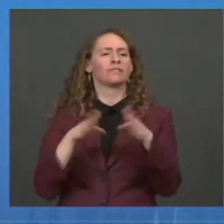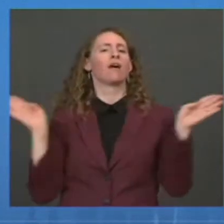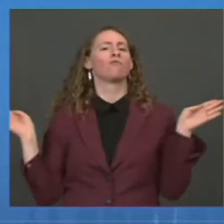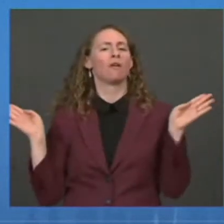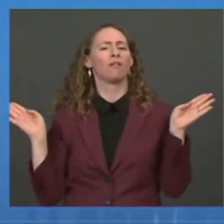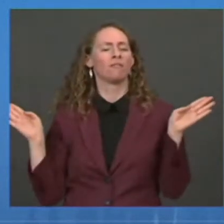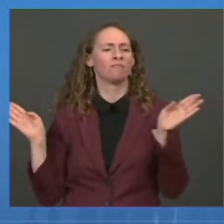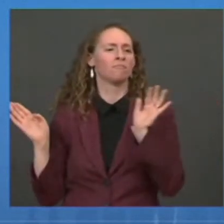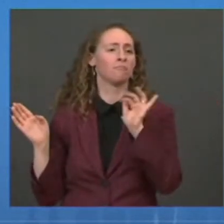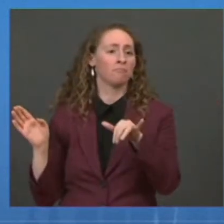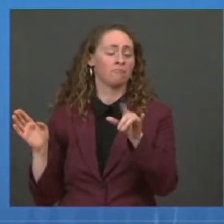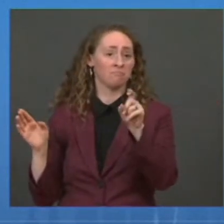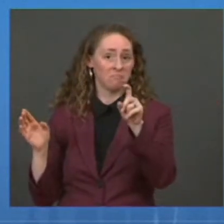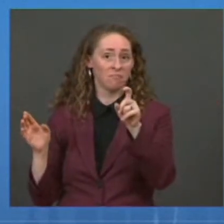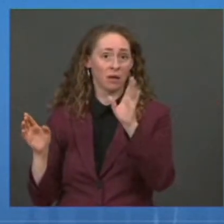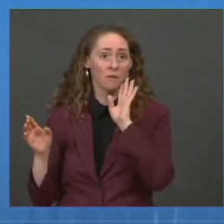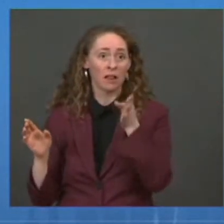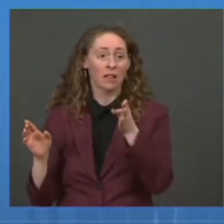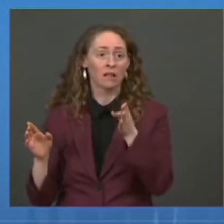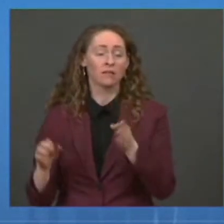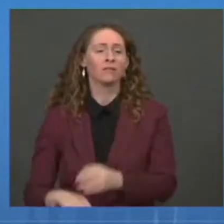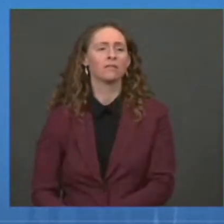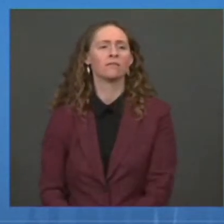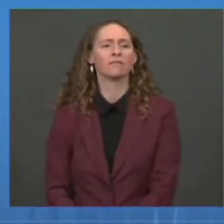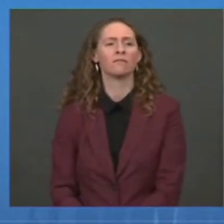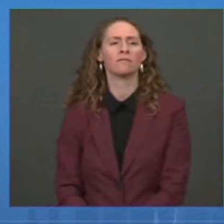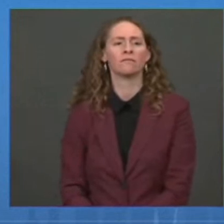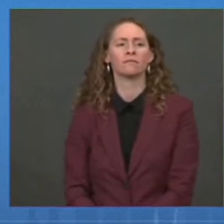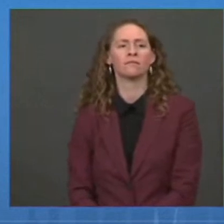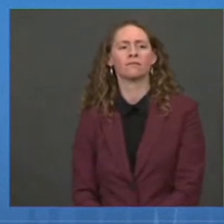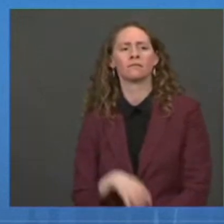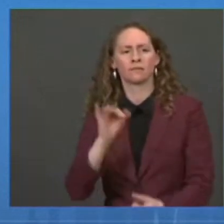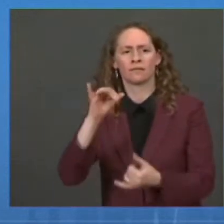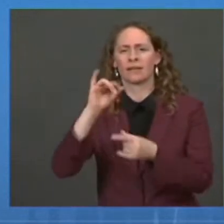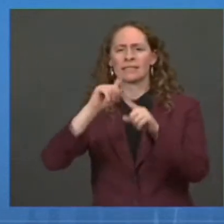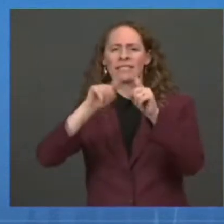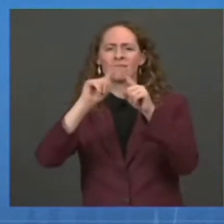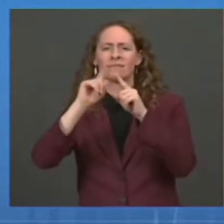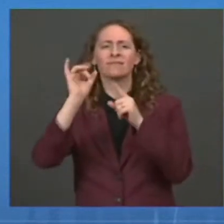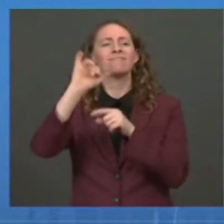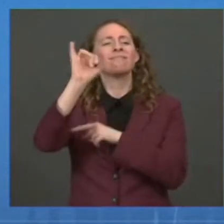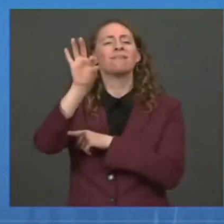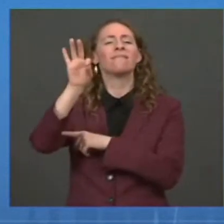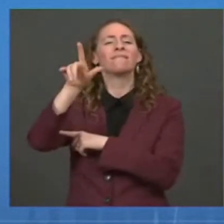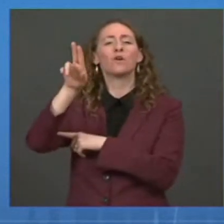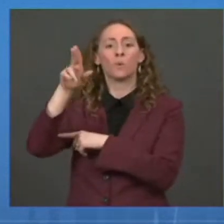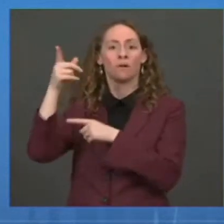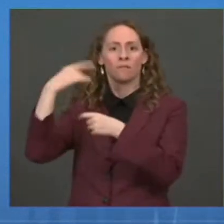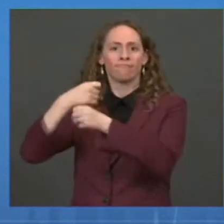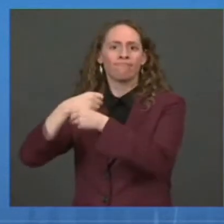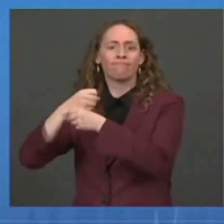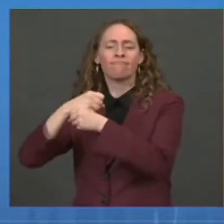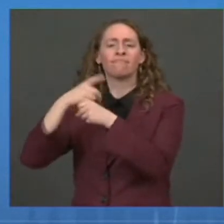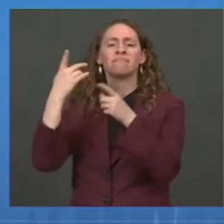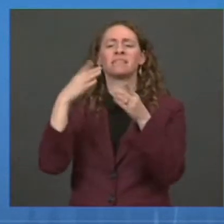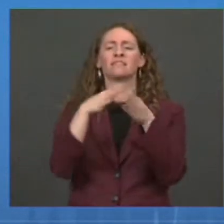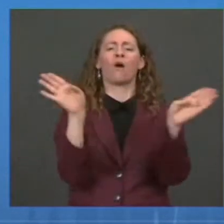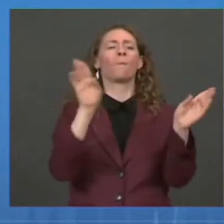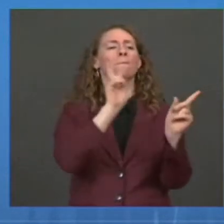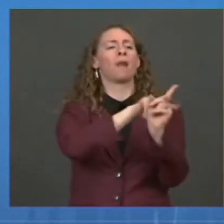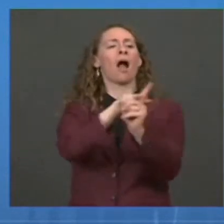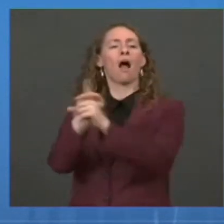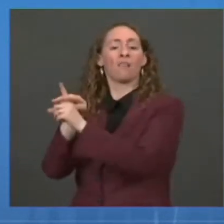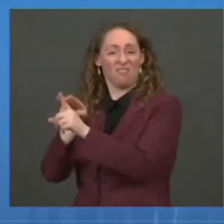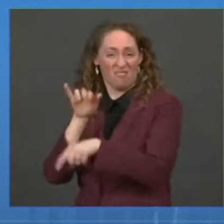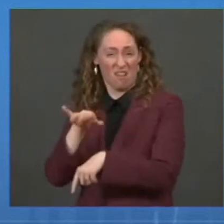these decisions themselves and therefore it could be potentially different? And then what does the regulatory process look like? Would it be similar to boosters where they